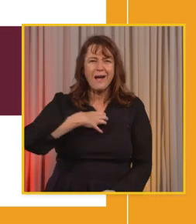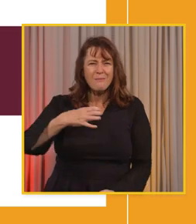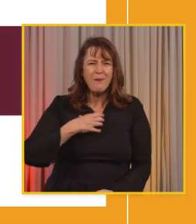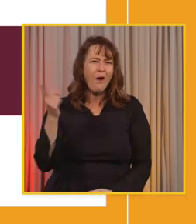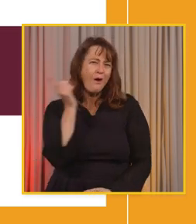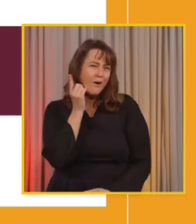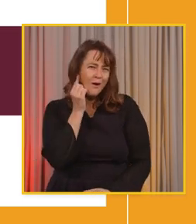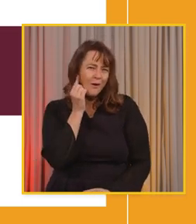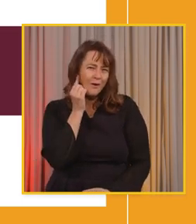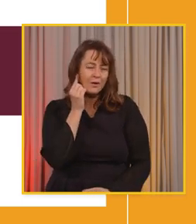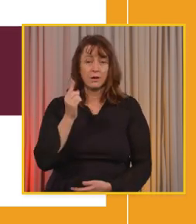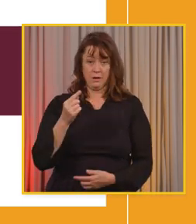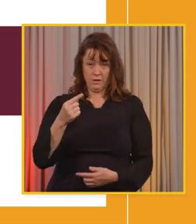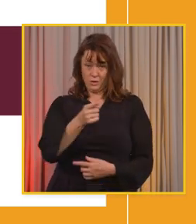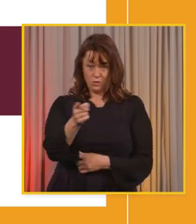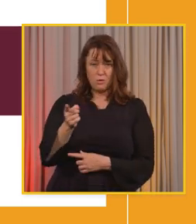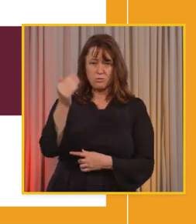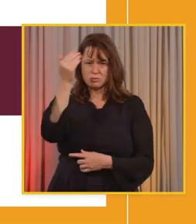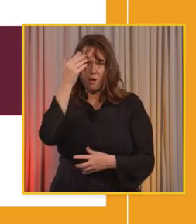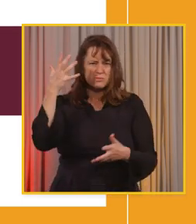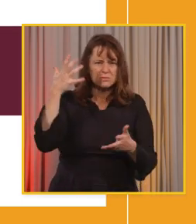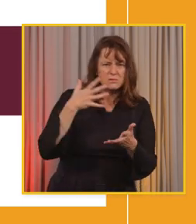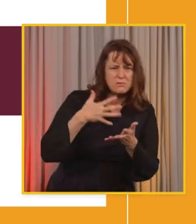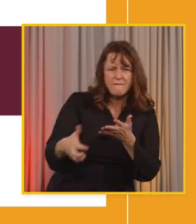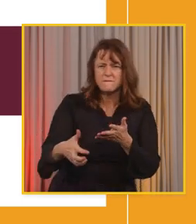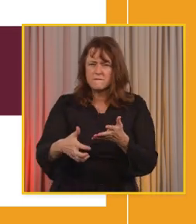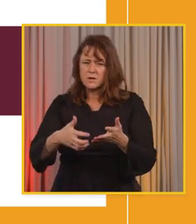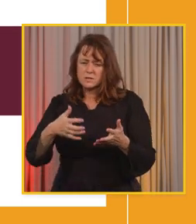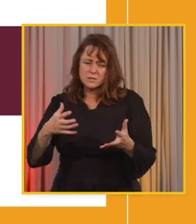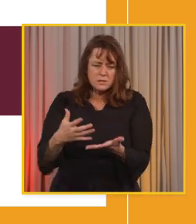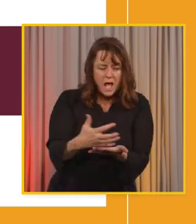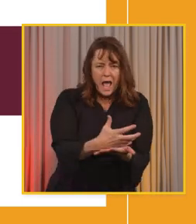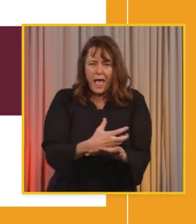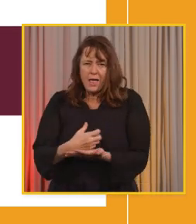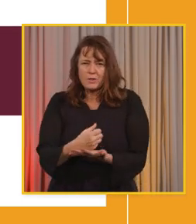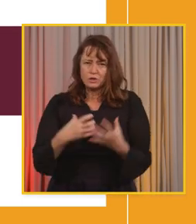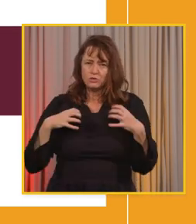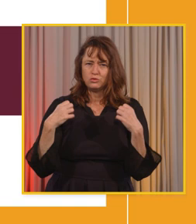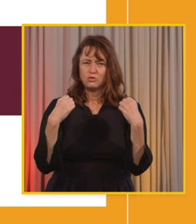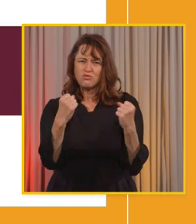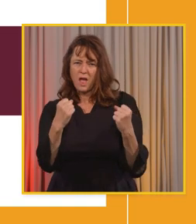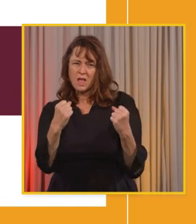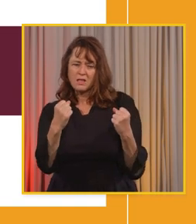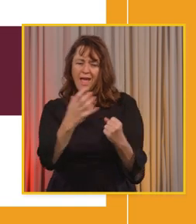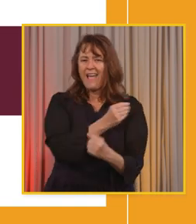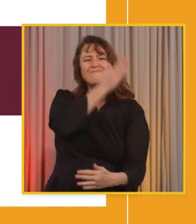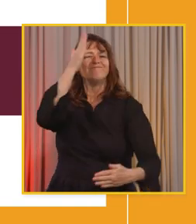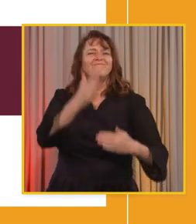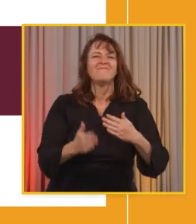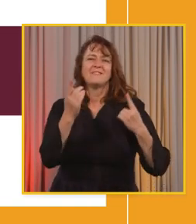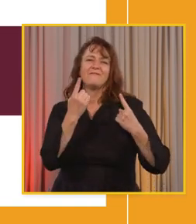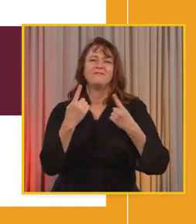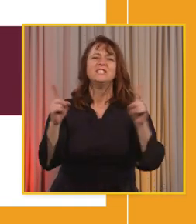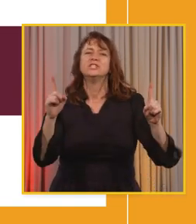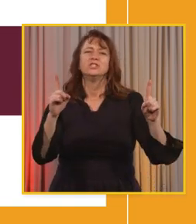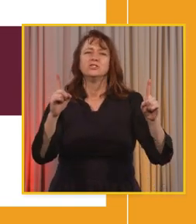usual. I heard less. You all knew it was time for the TEP to get going, so you gathered your strength and finished with a